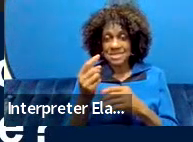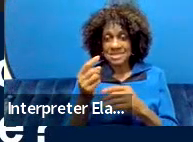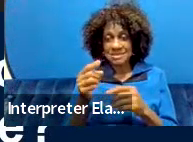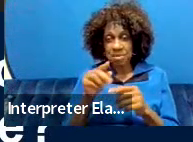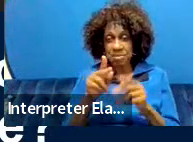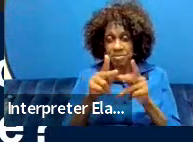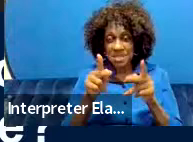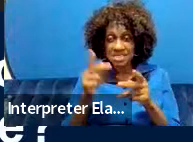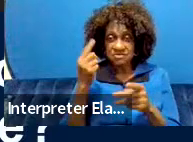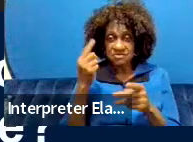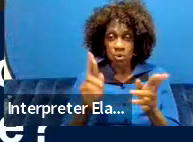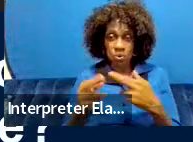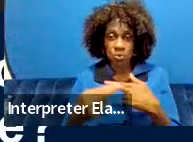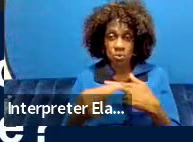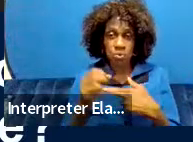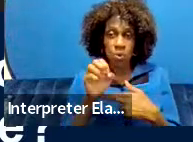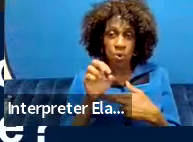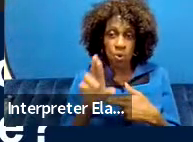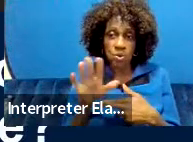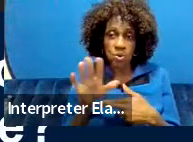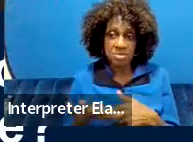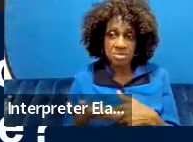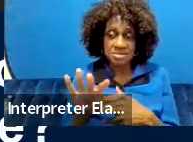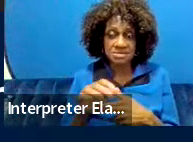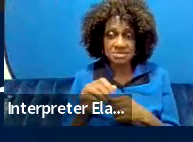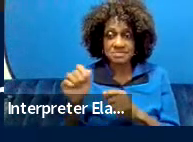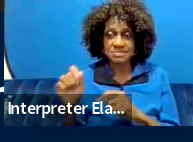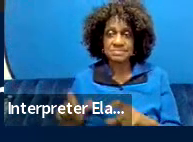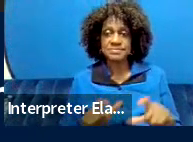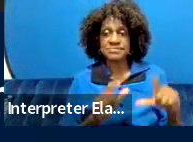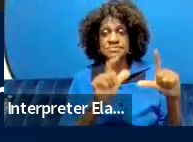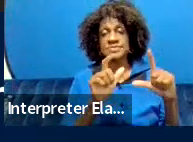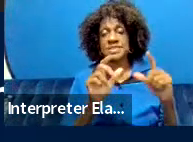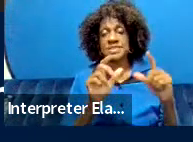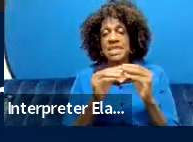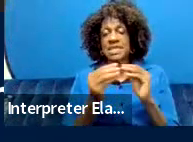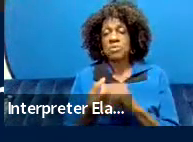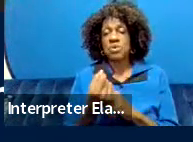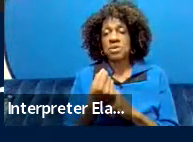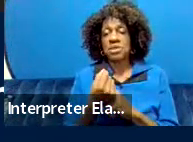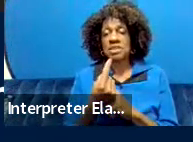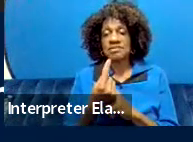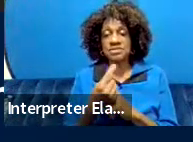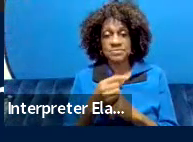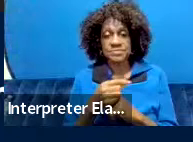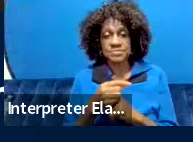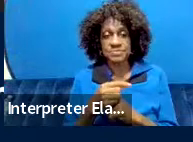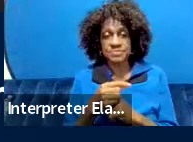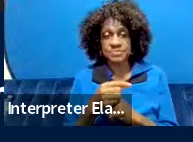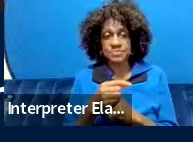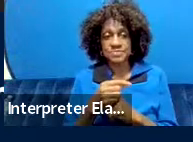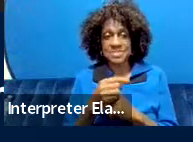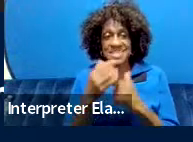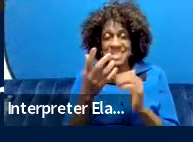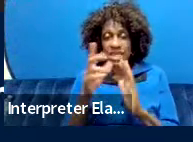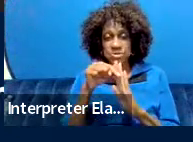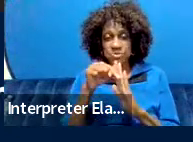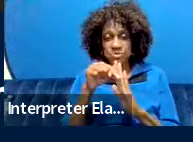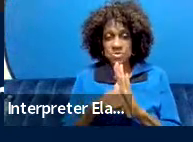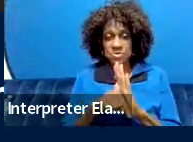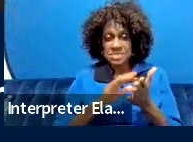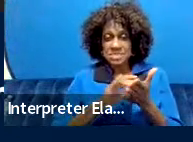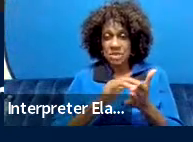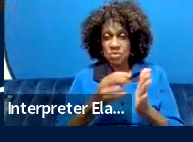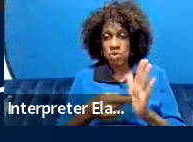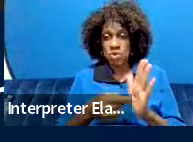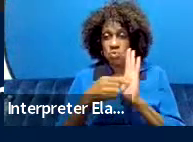or space. Next slide, slide 11. And now we'll get into the technical requirements